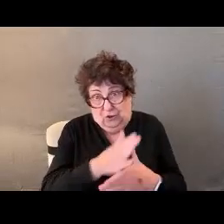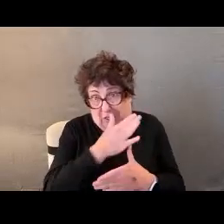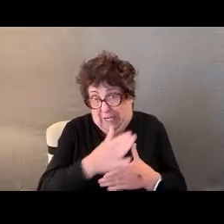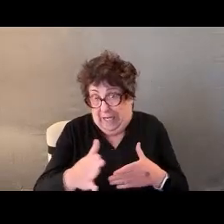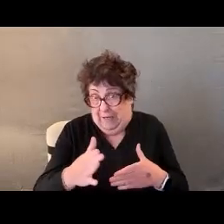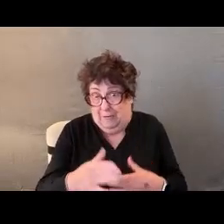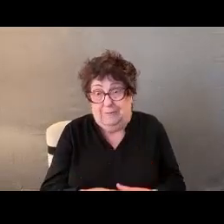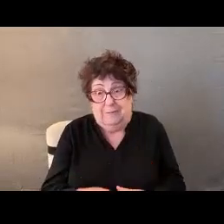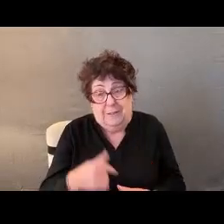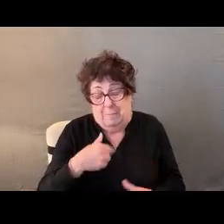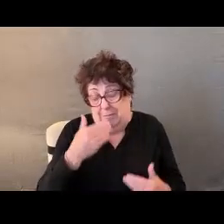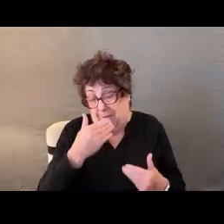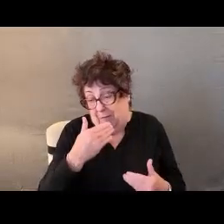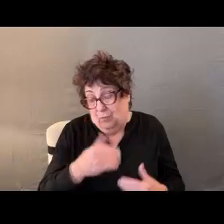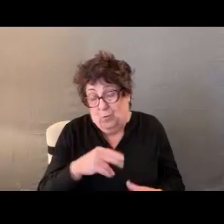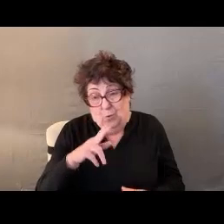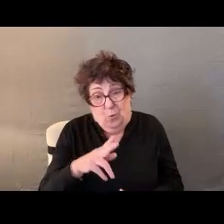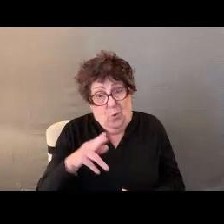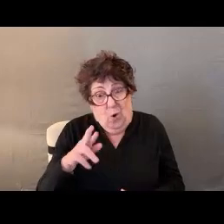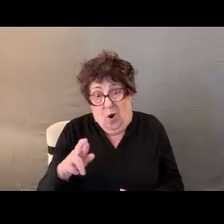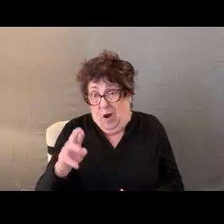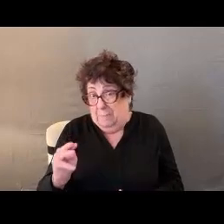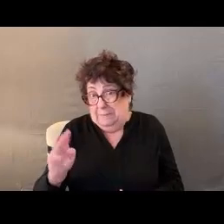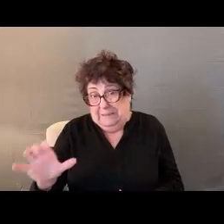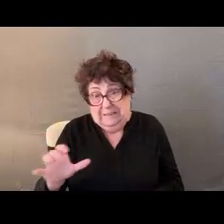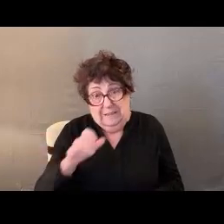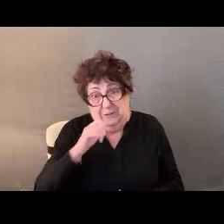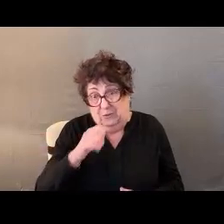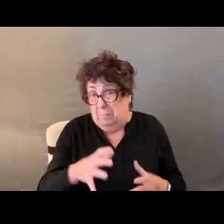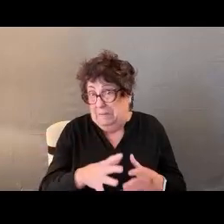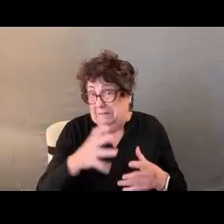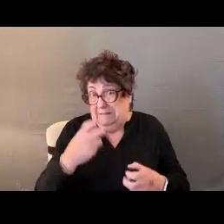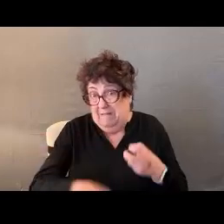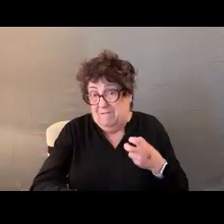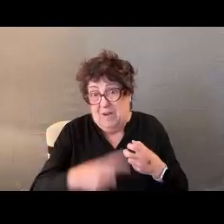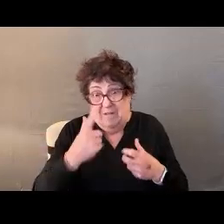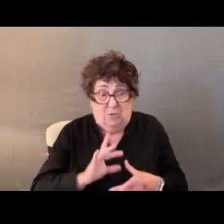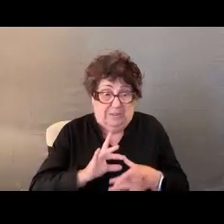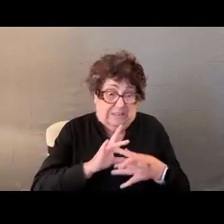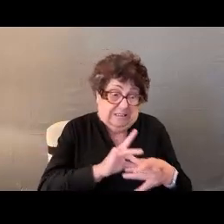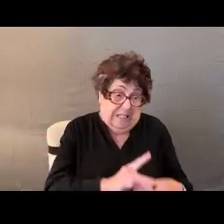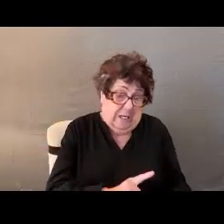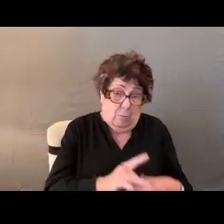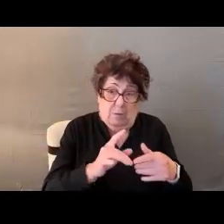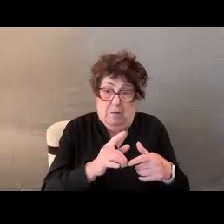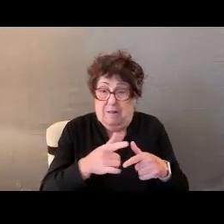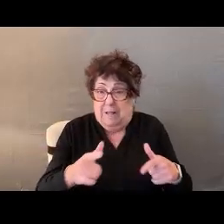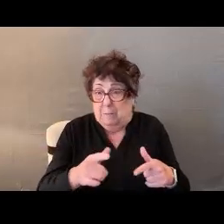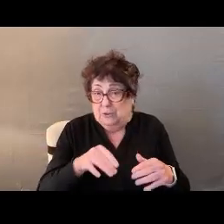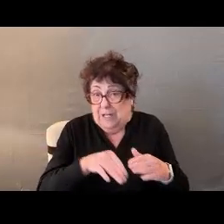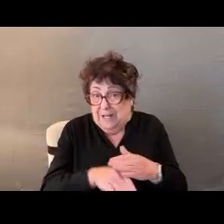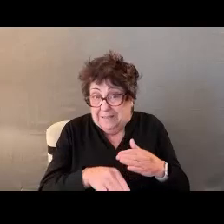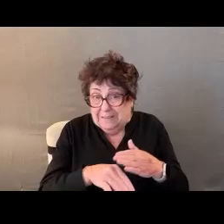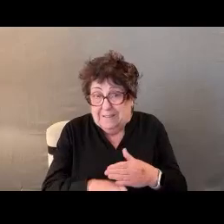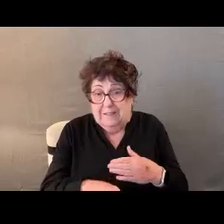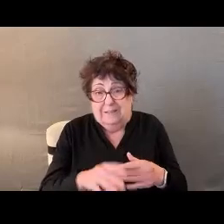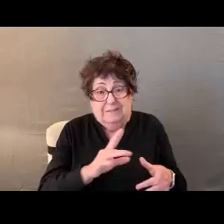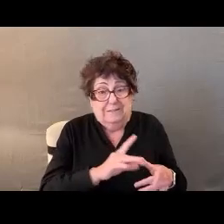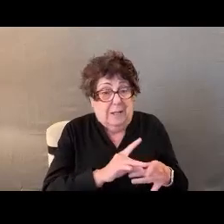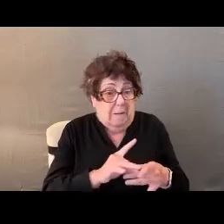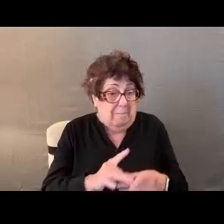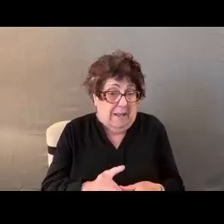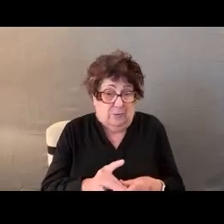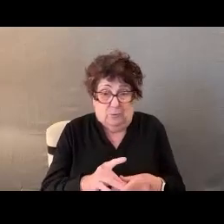URMC, it hasn't been difficult to tie in language access and tie that back to patient safety. And our executive leadership has been